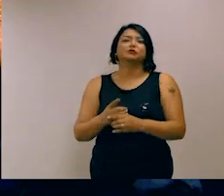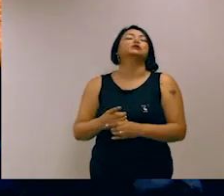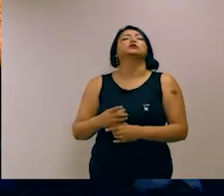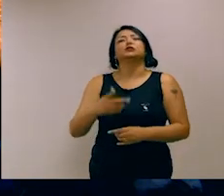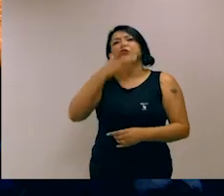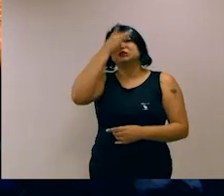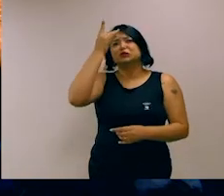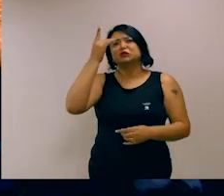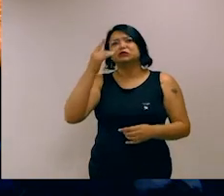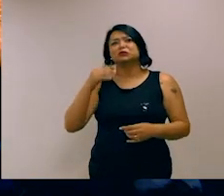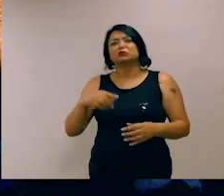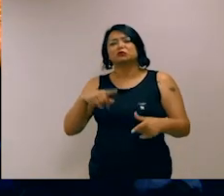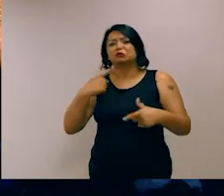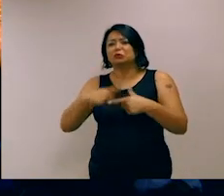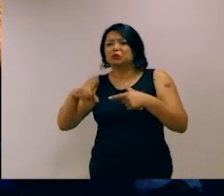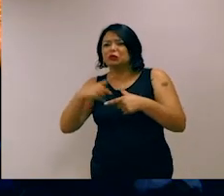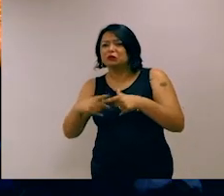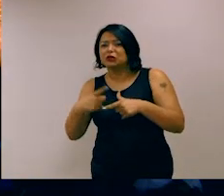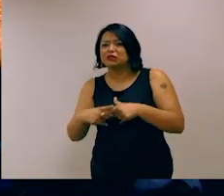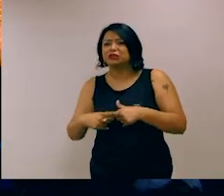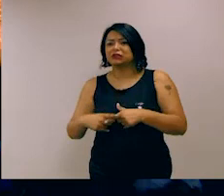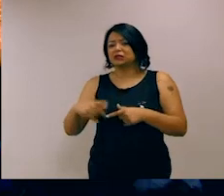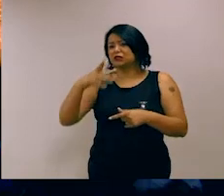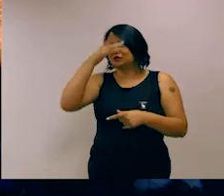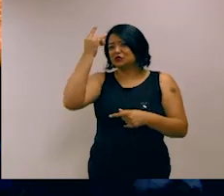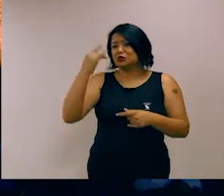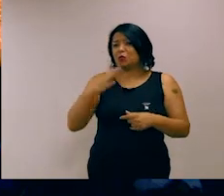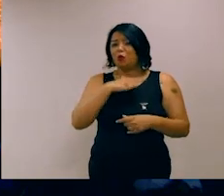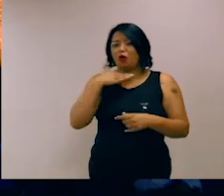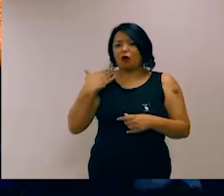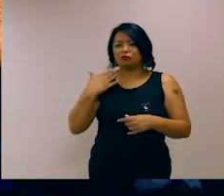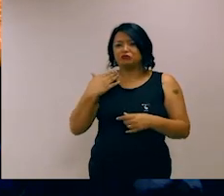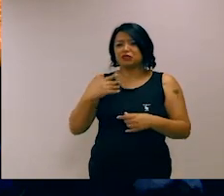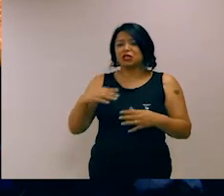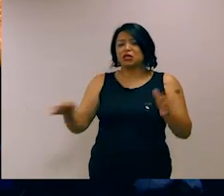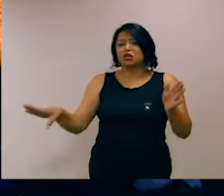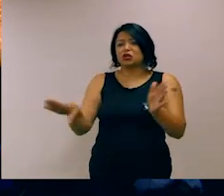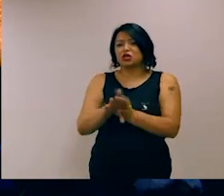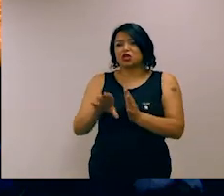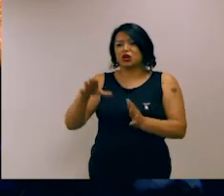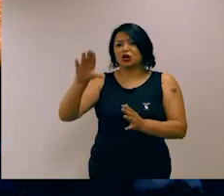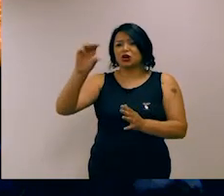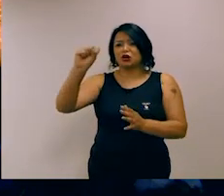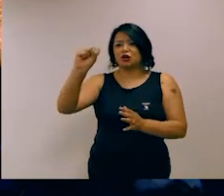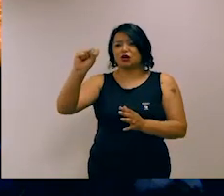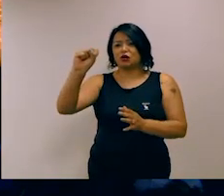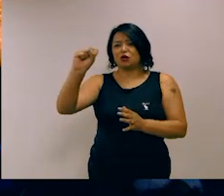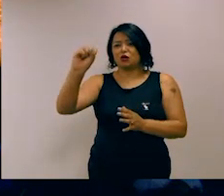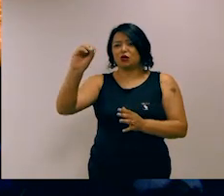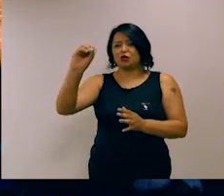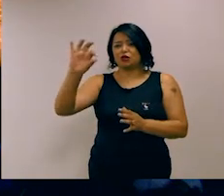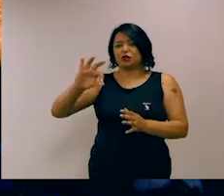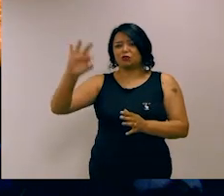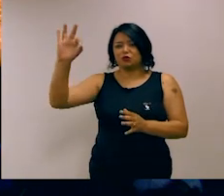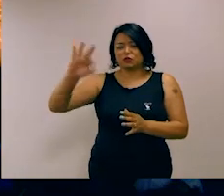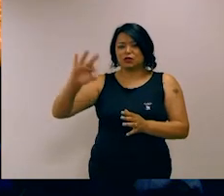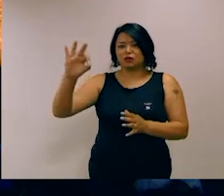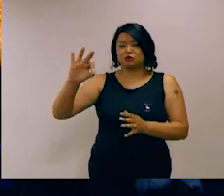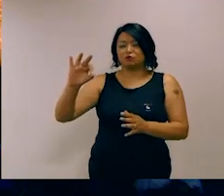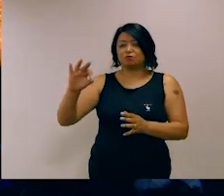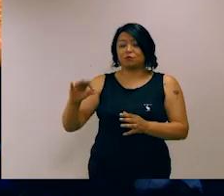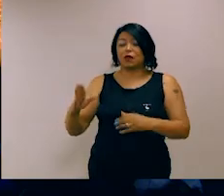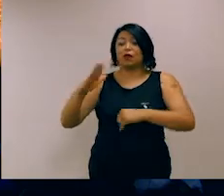found after they die is about 80%. That's the average rate. And when it comes to